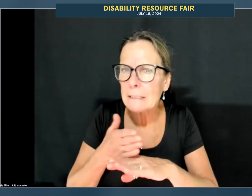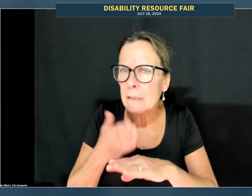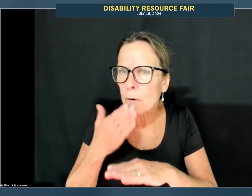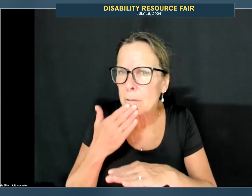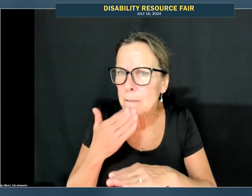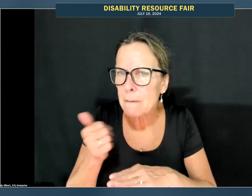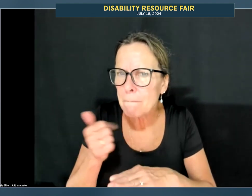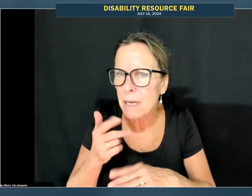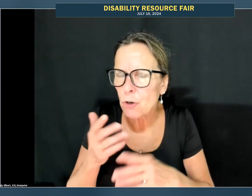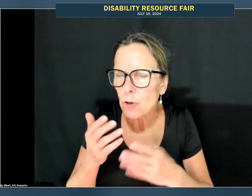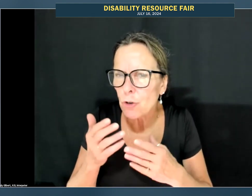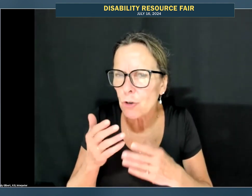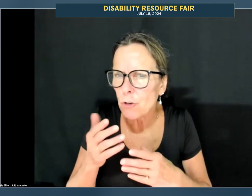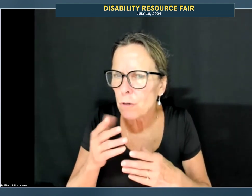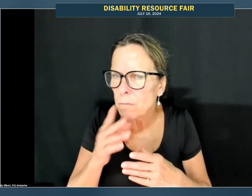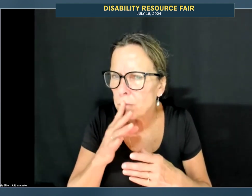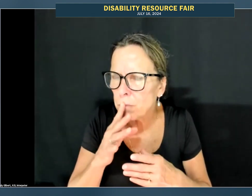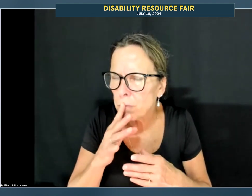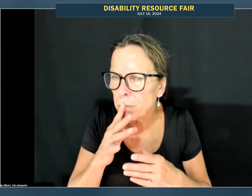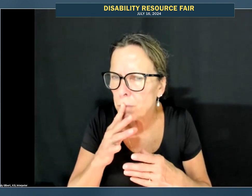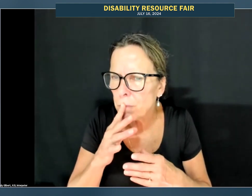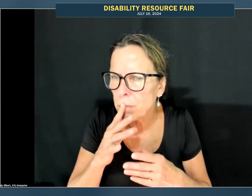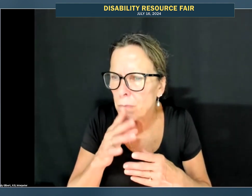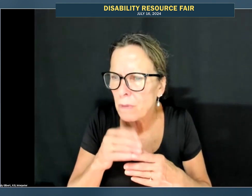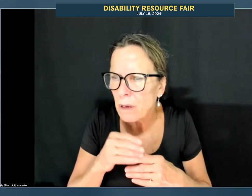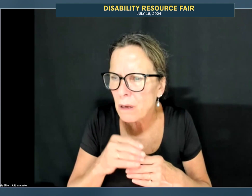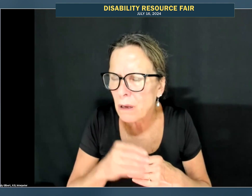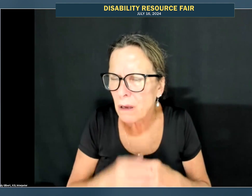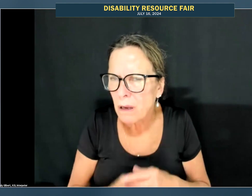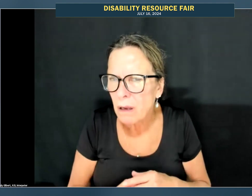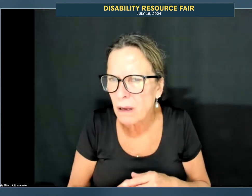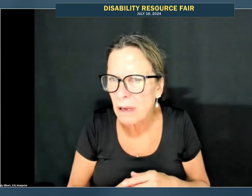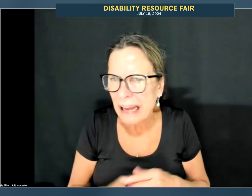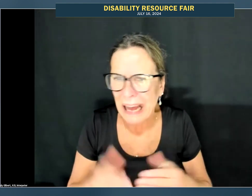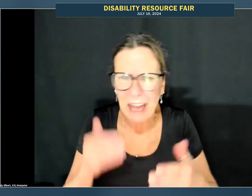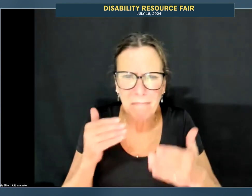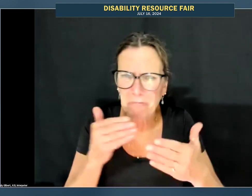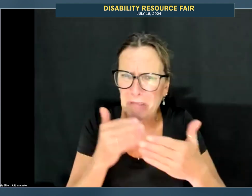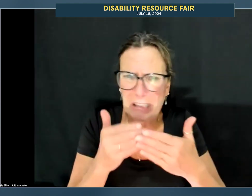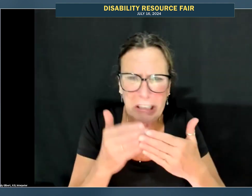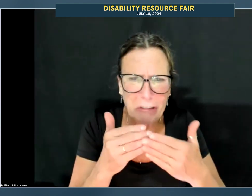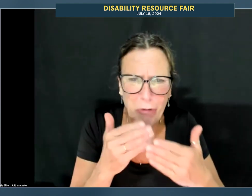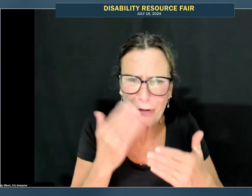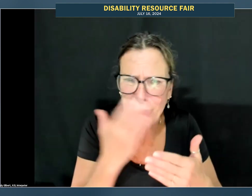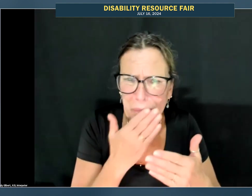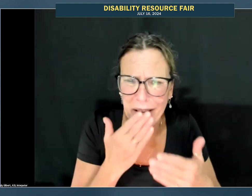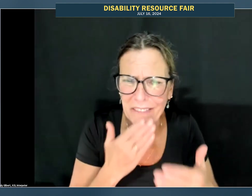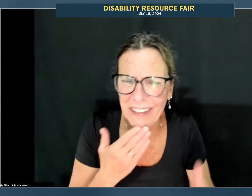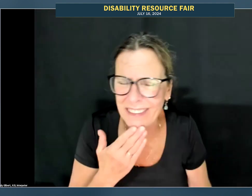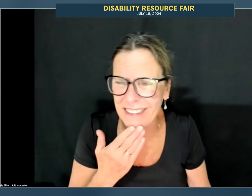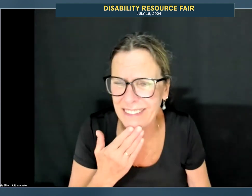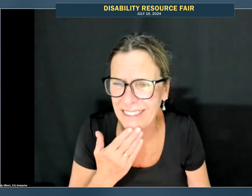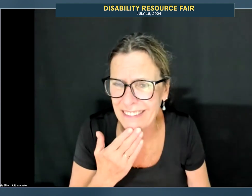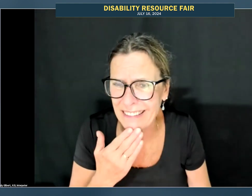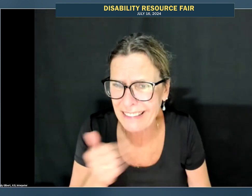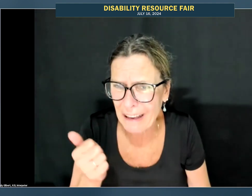better. Okay, I'm bringing it very close to my face. Will this work?